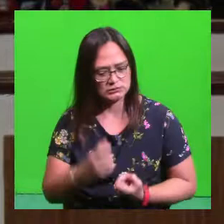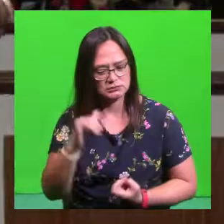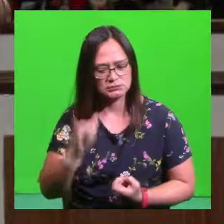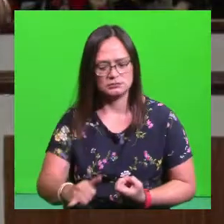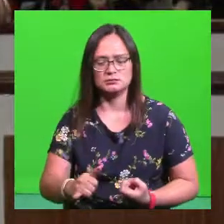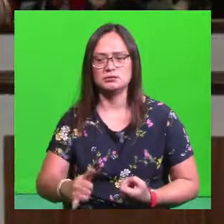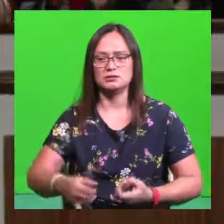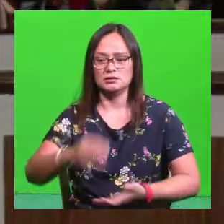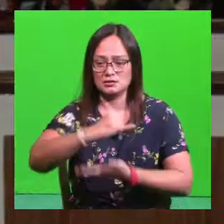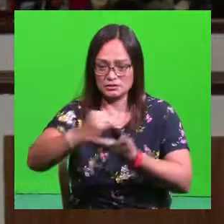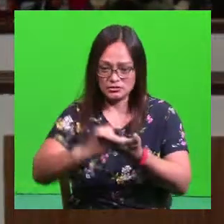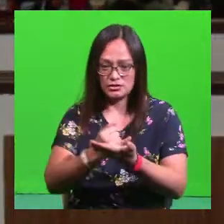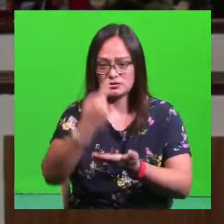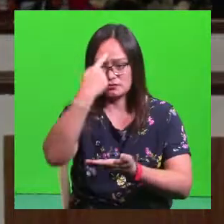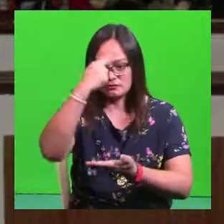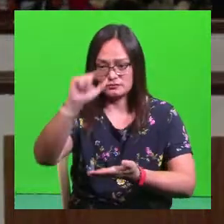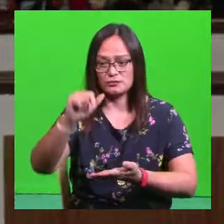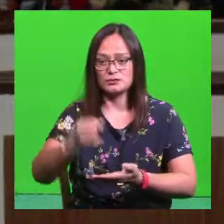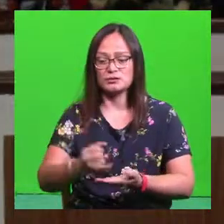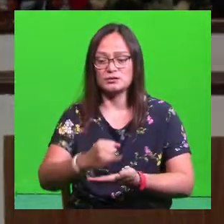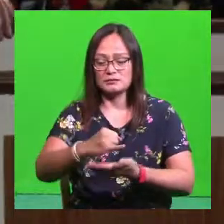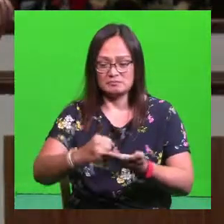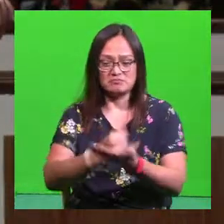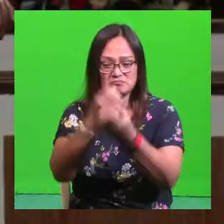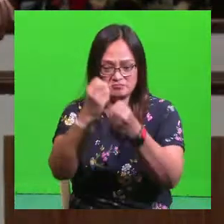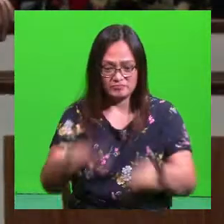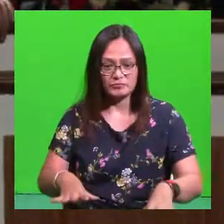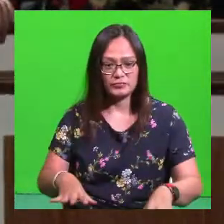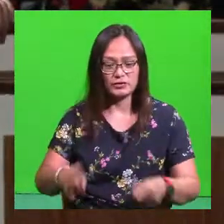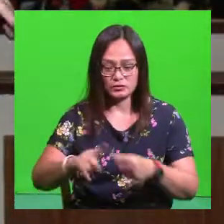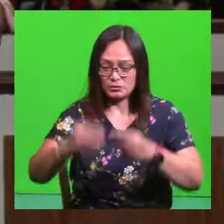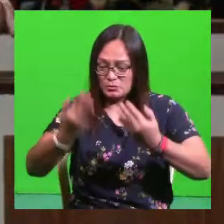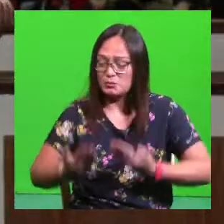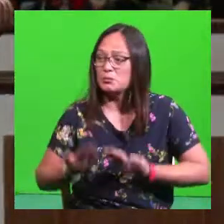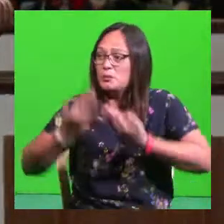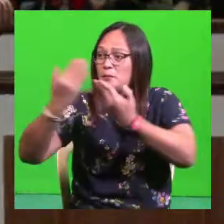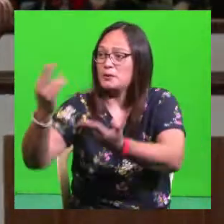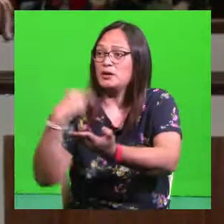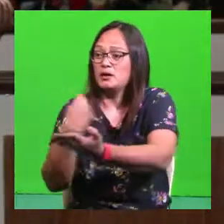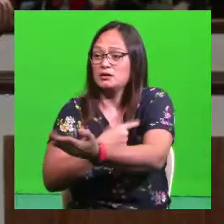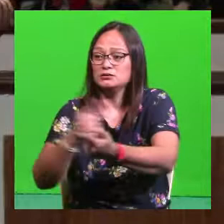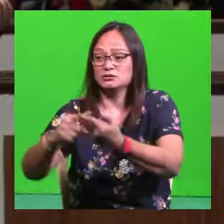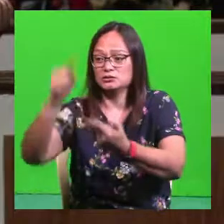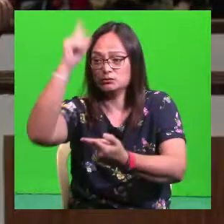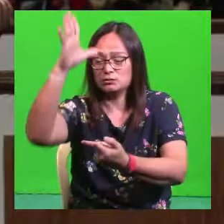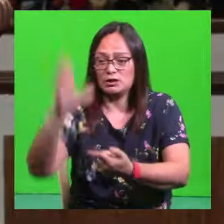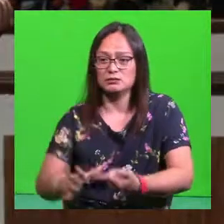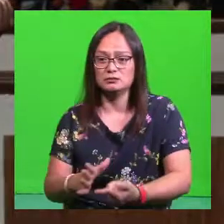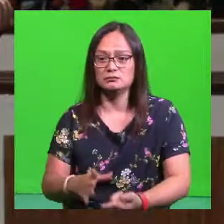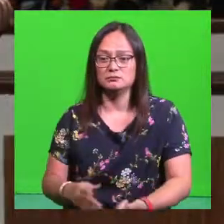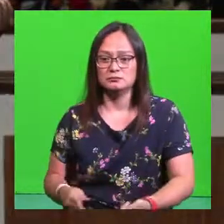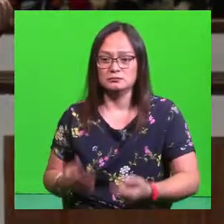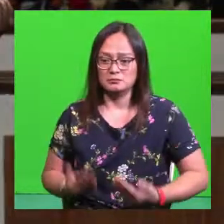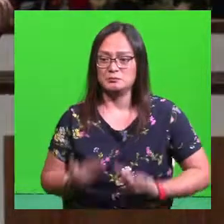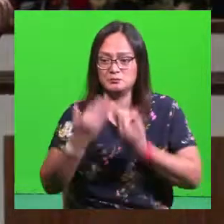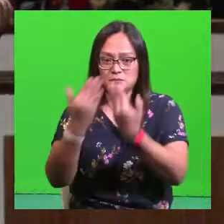God. Being put to death in the flesh, but quickened in the spirit.